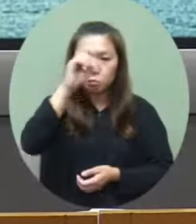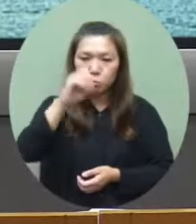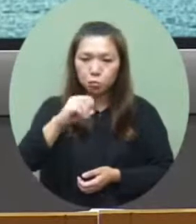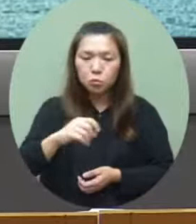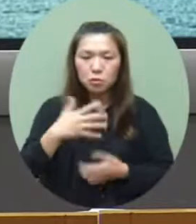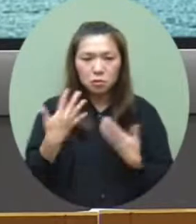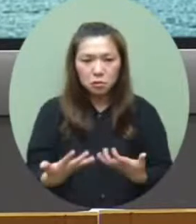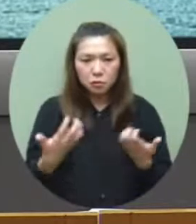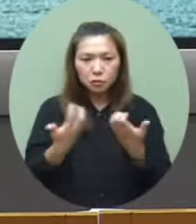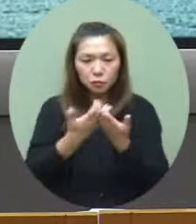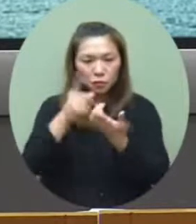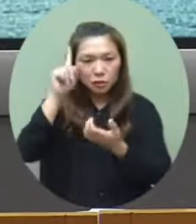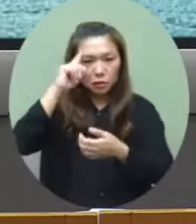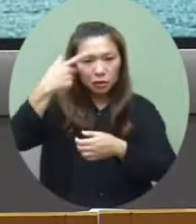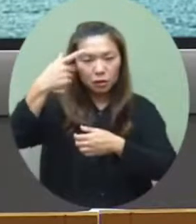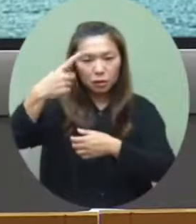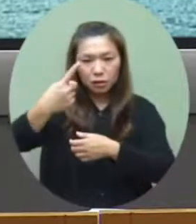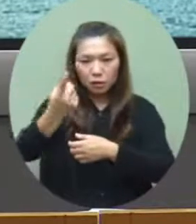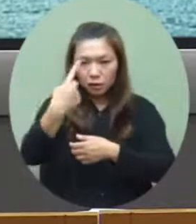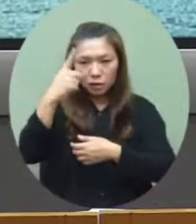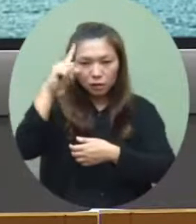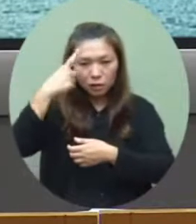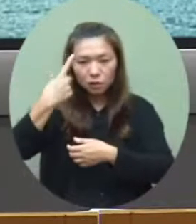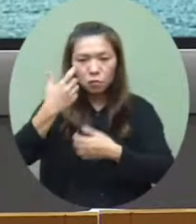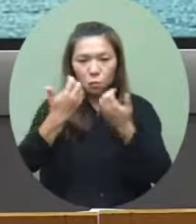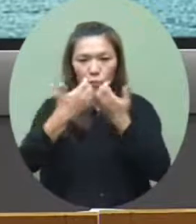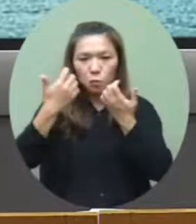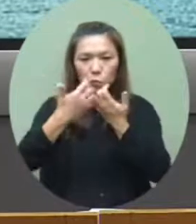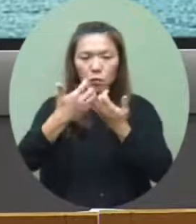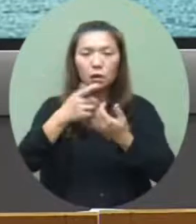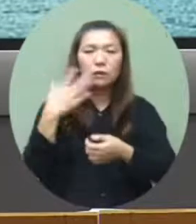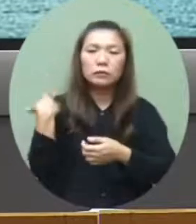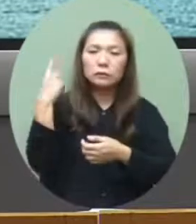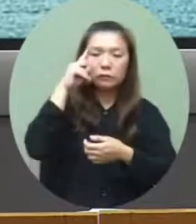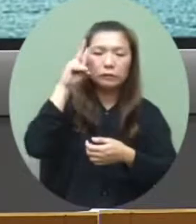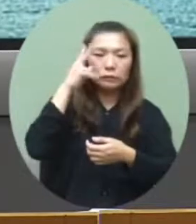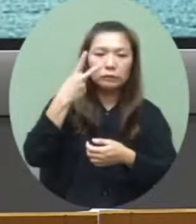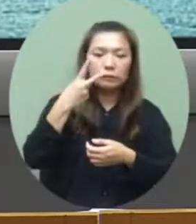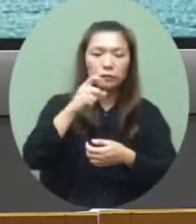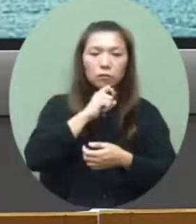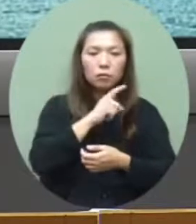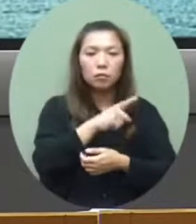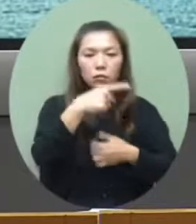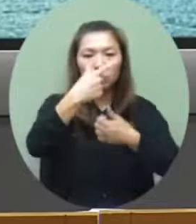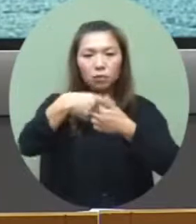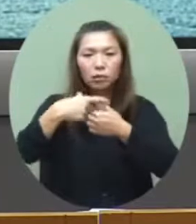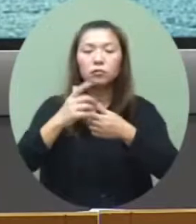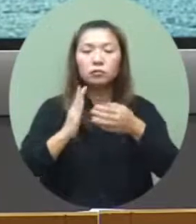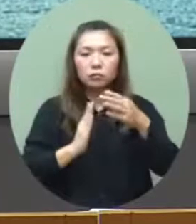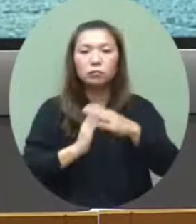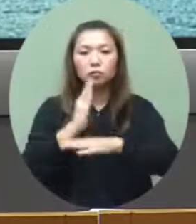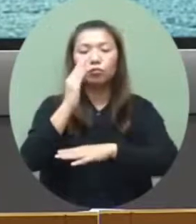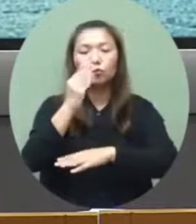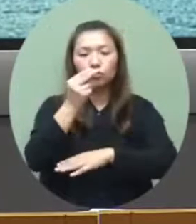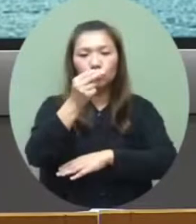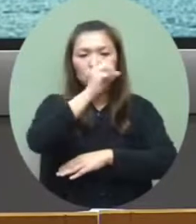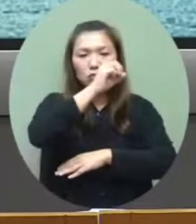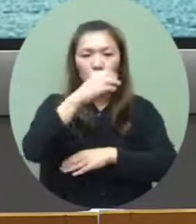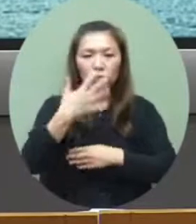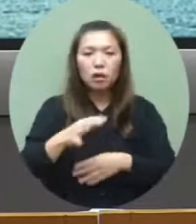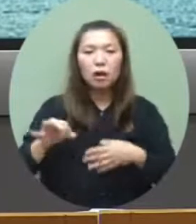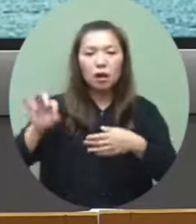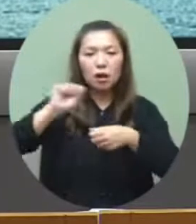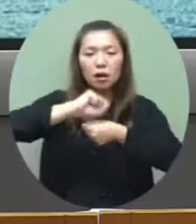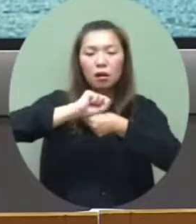0.45, 4.8% for a single day number over the past couple of days. Each